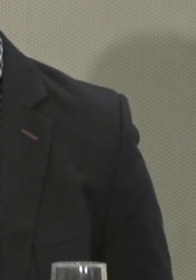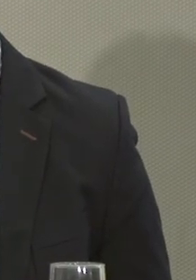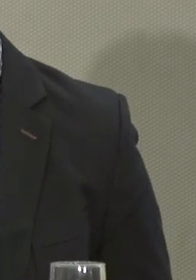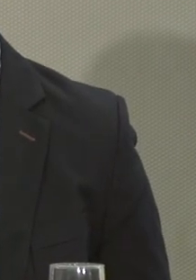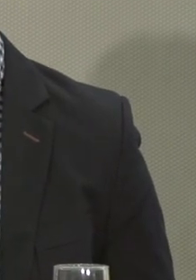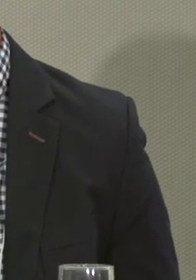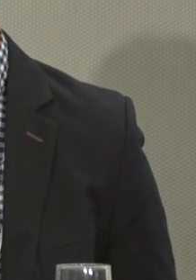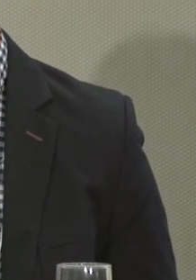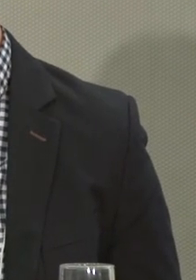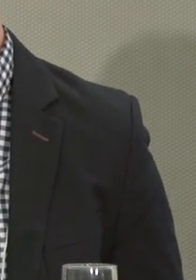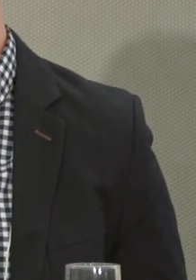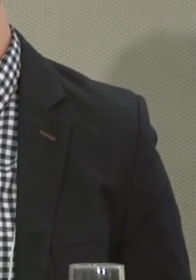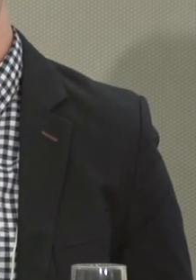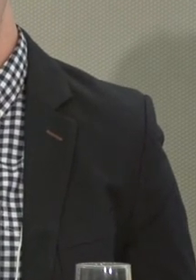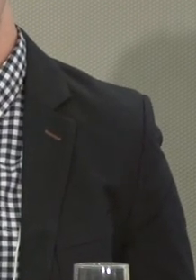Haven't had any challenges.